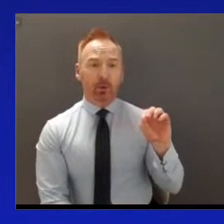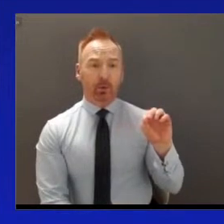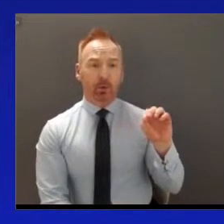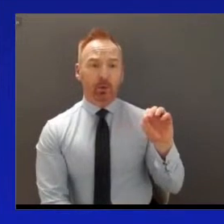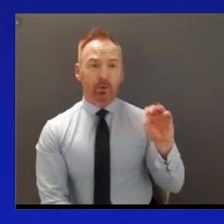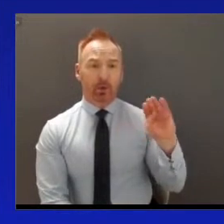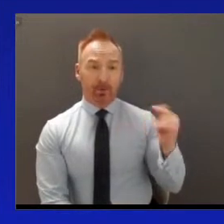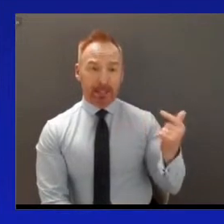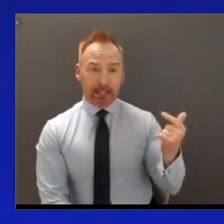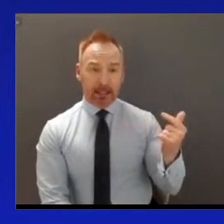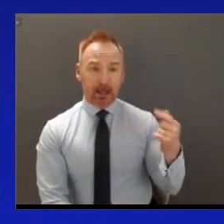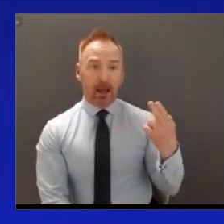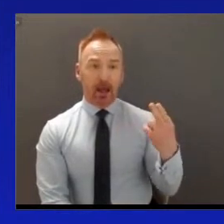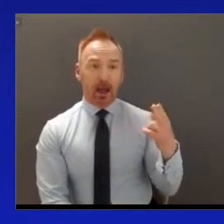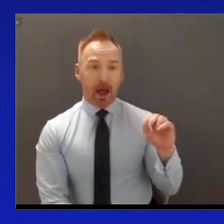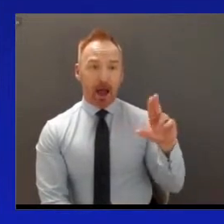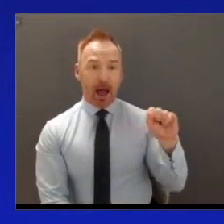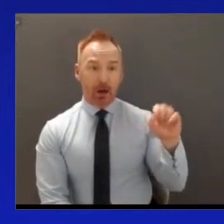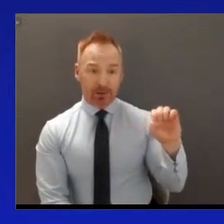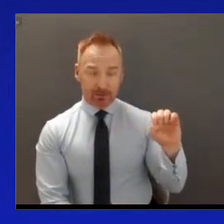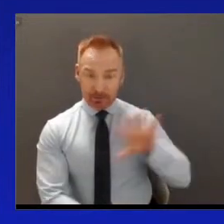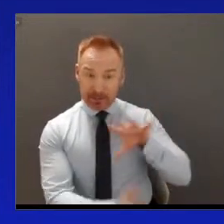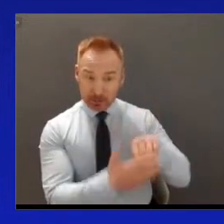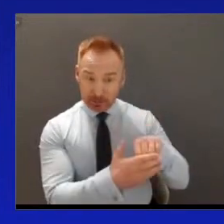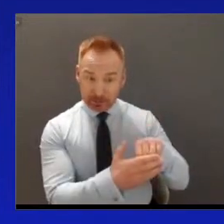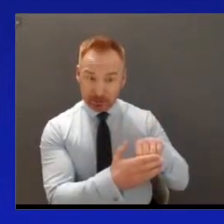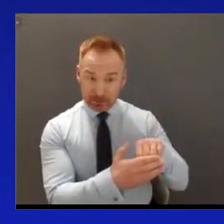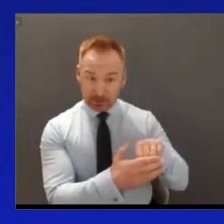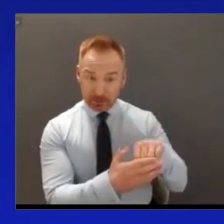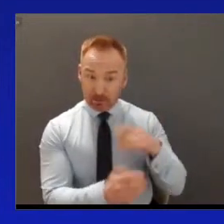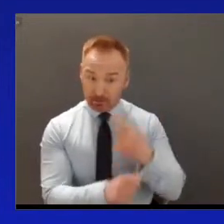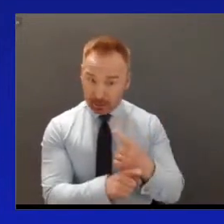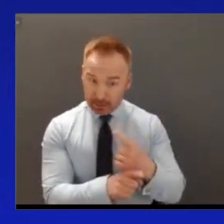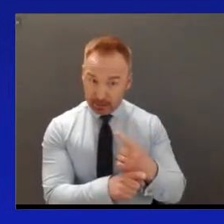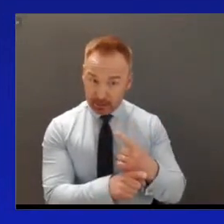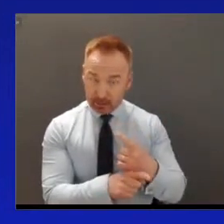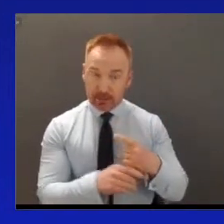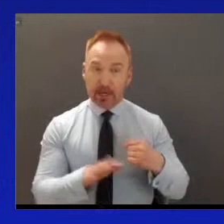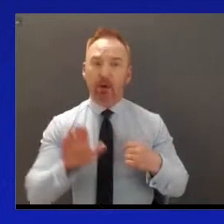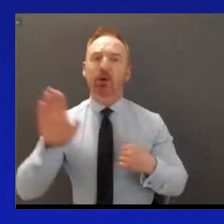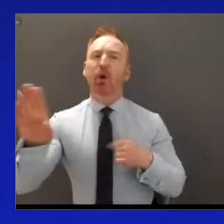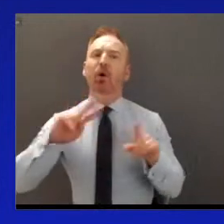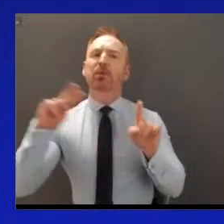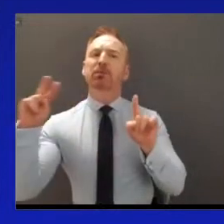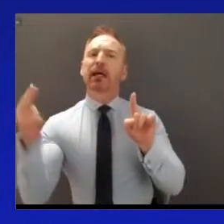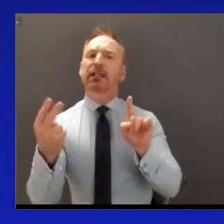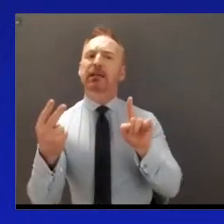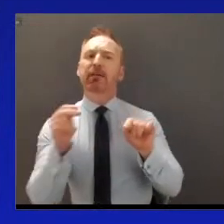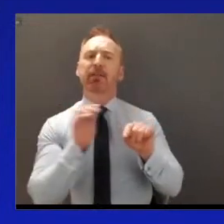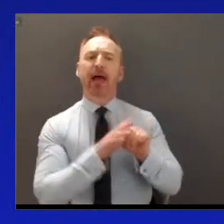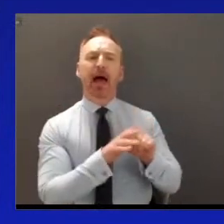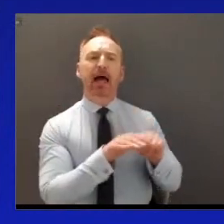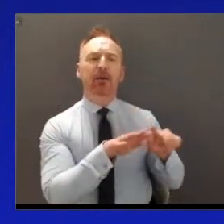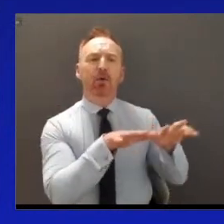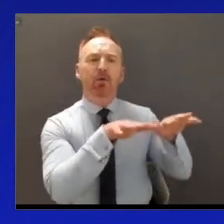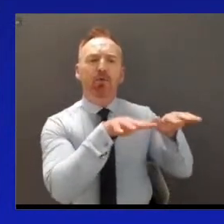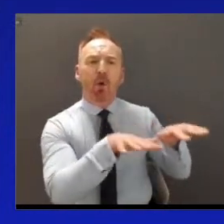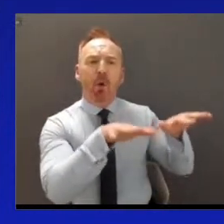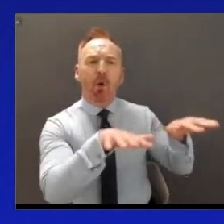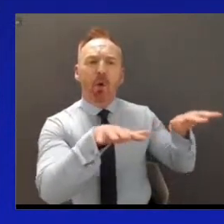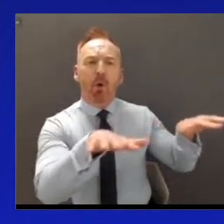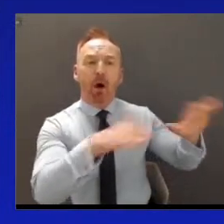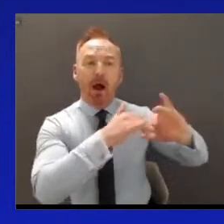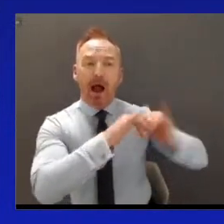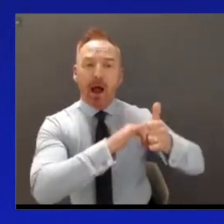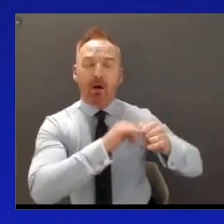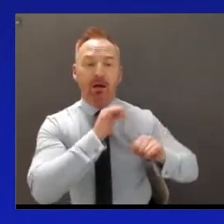And how do you see that rolling out? Like, how do you see that progressing through the